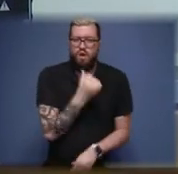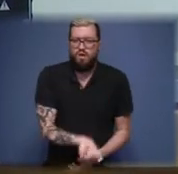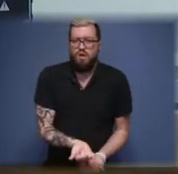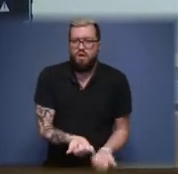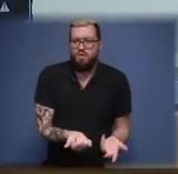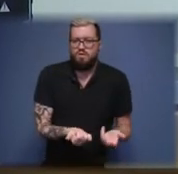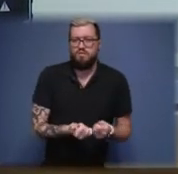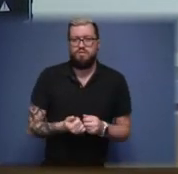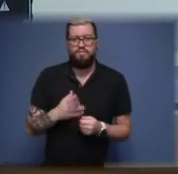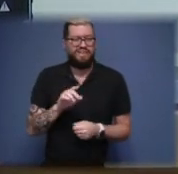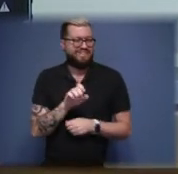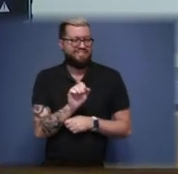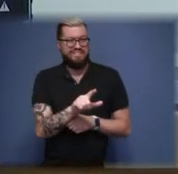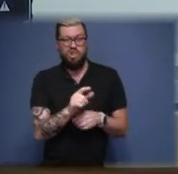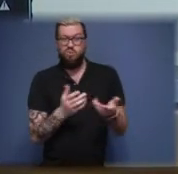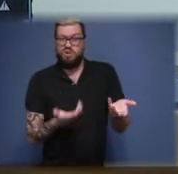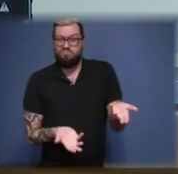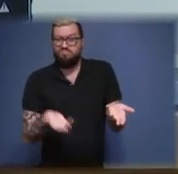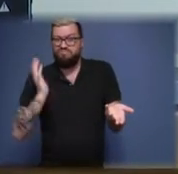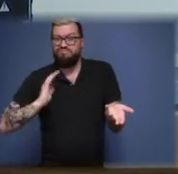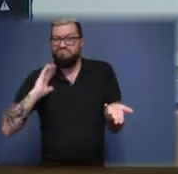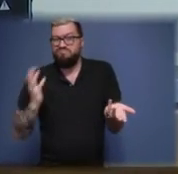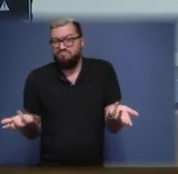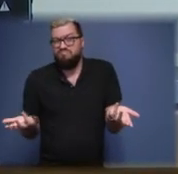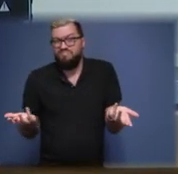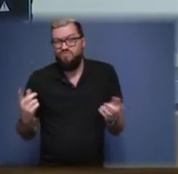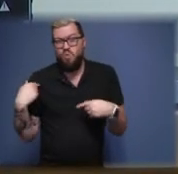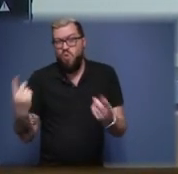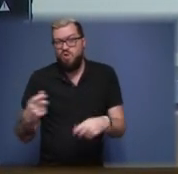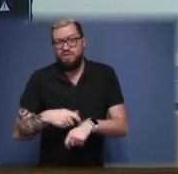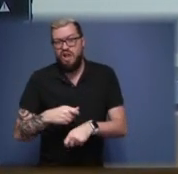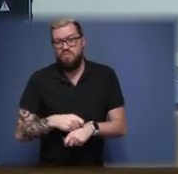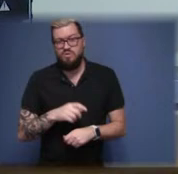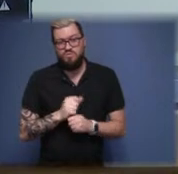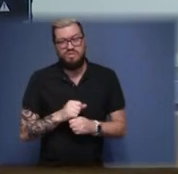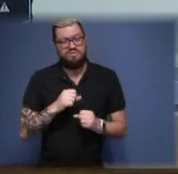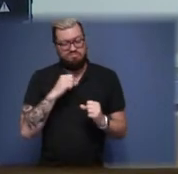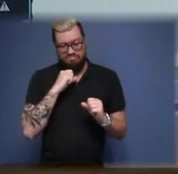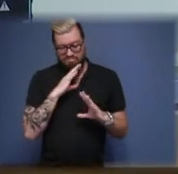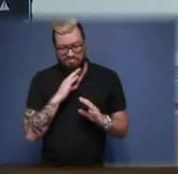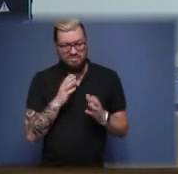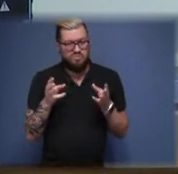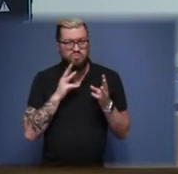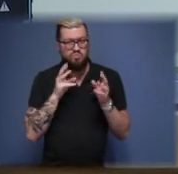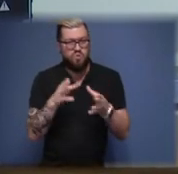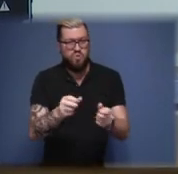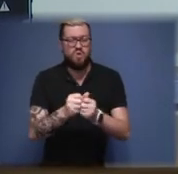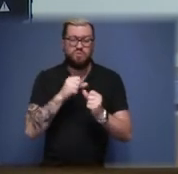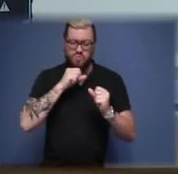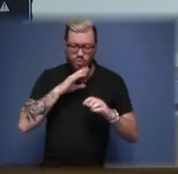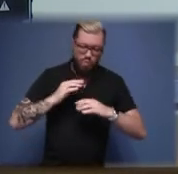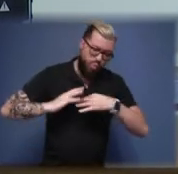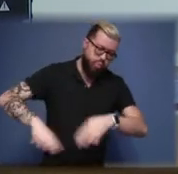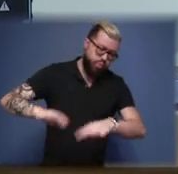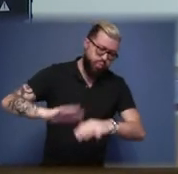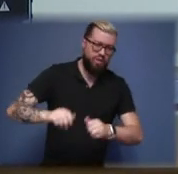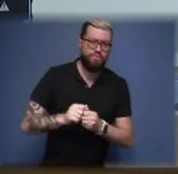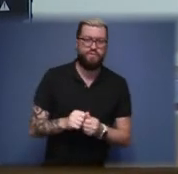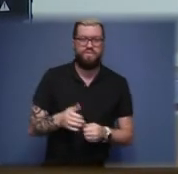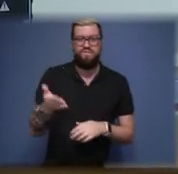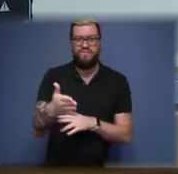And because that was the Delaware, for a long time. It was a river that was pretty heavily polluted.